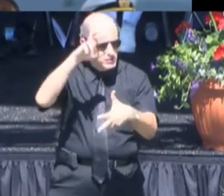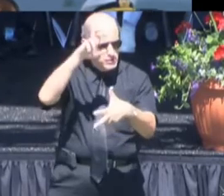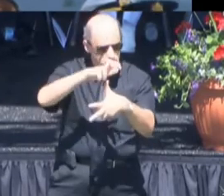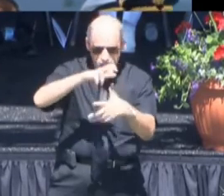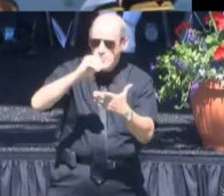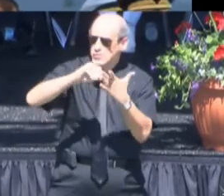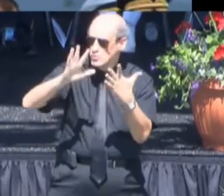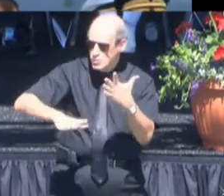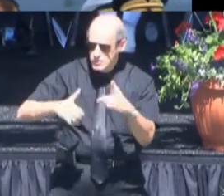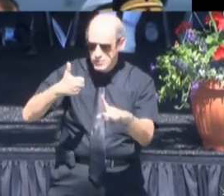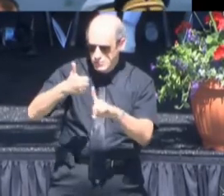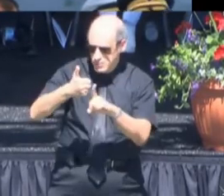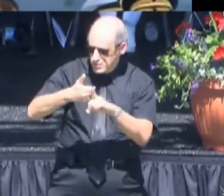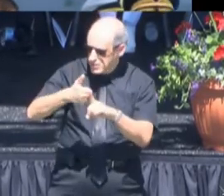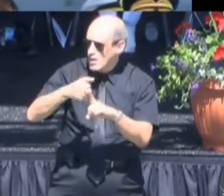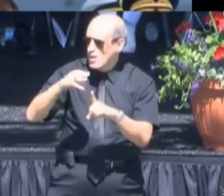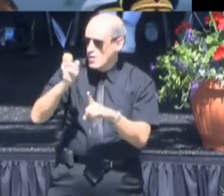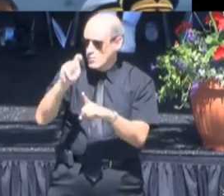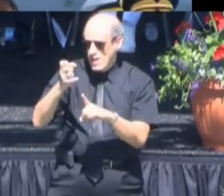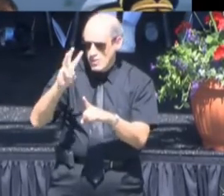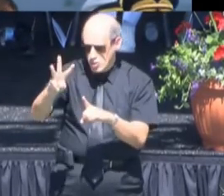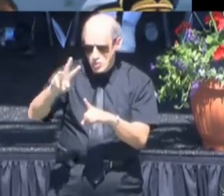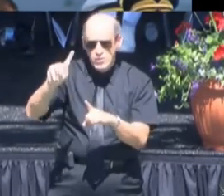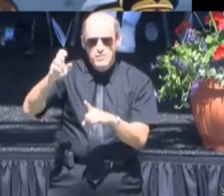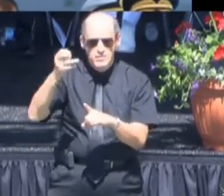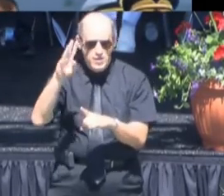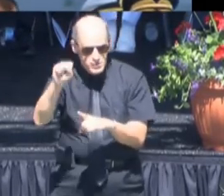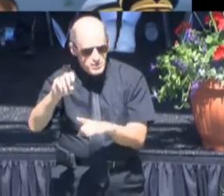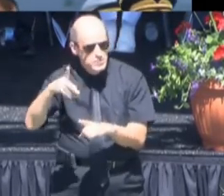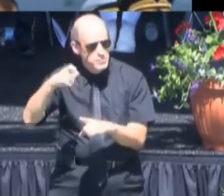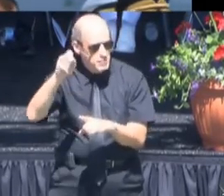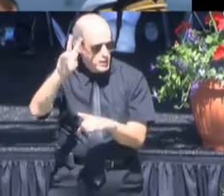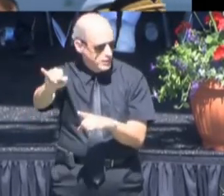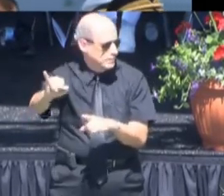valedictorian, Midshipman Matthew Thomas Perry.